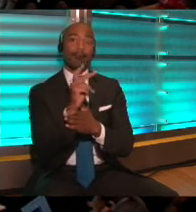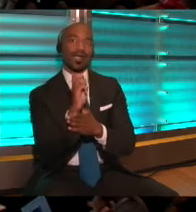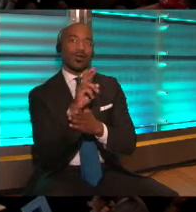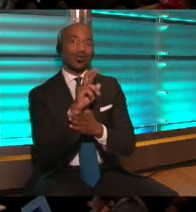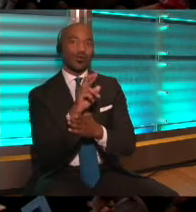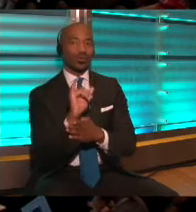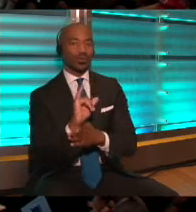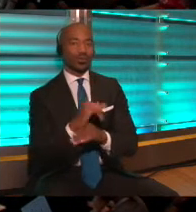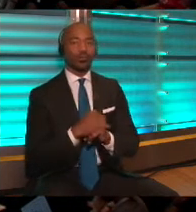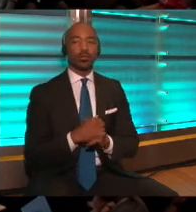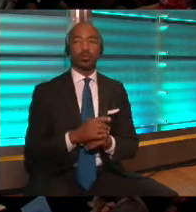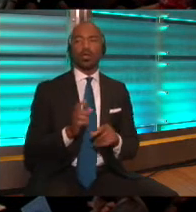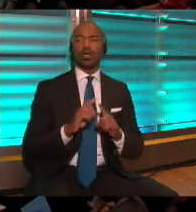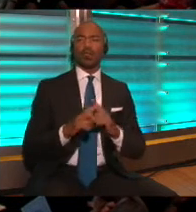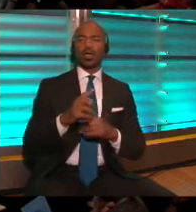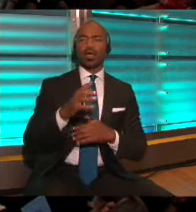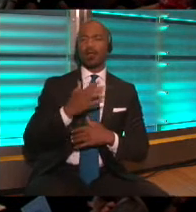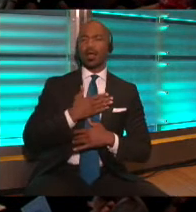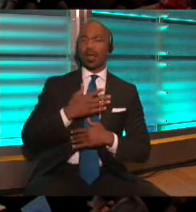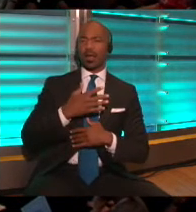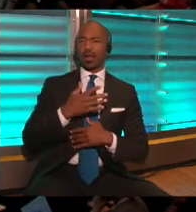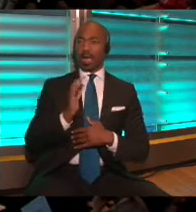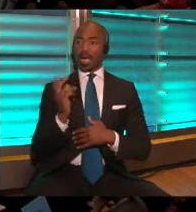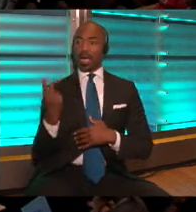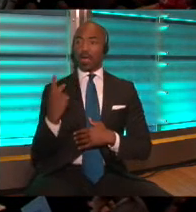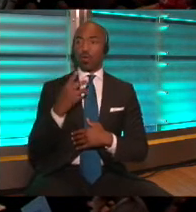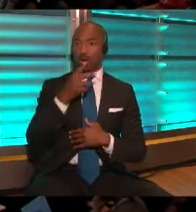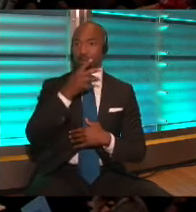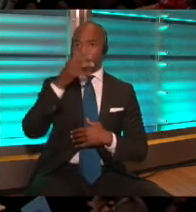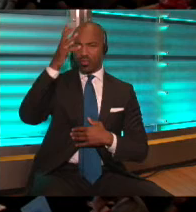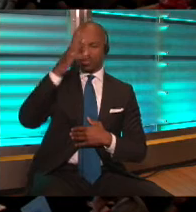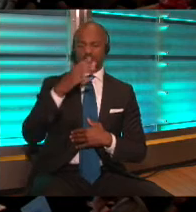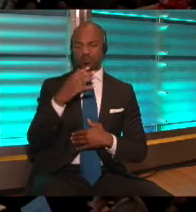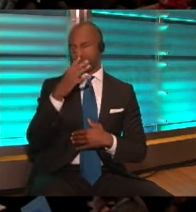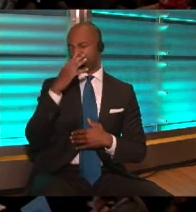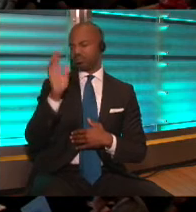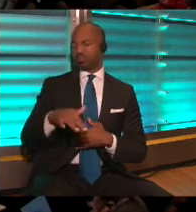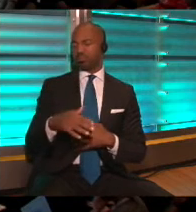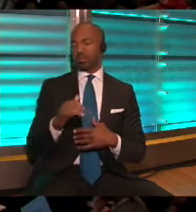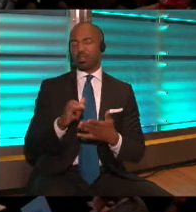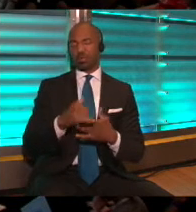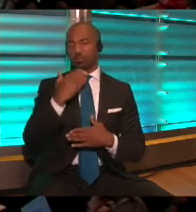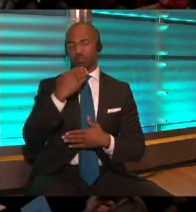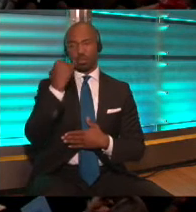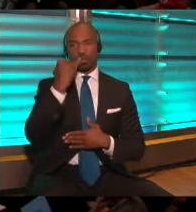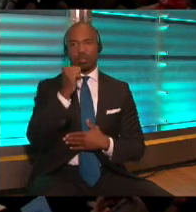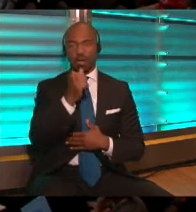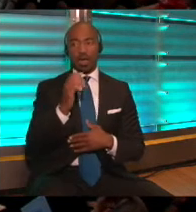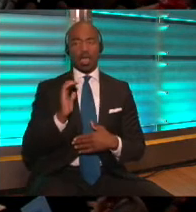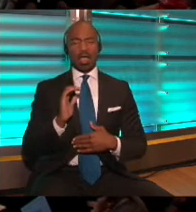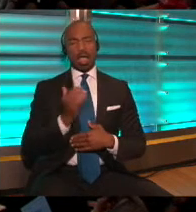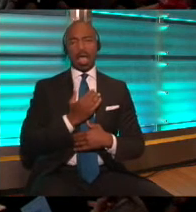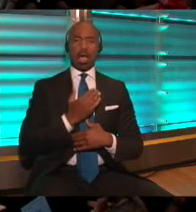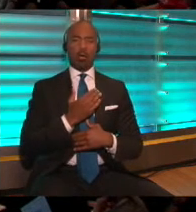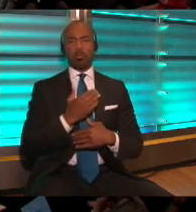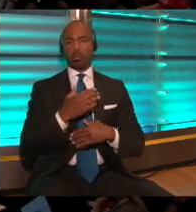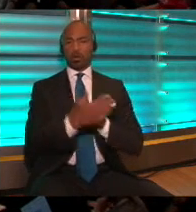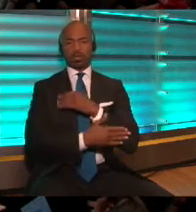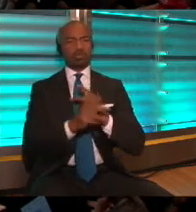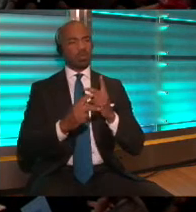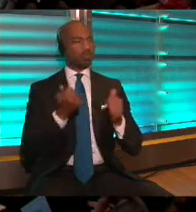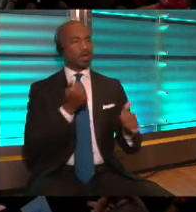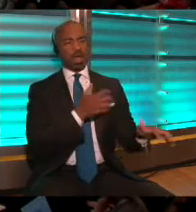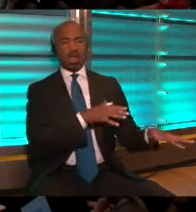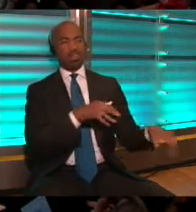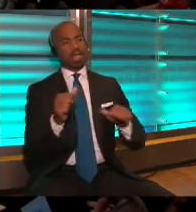parents dismissed the idea very early on because, as my father said, in our country, people are trying to get out of the bakery